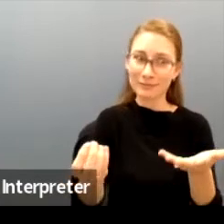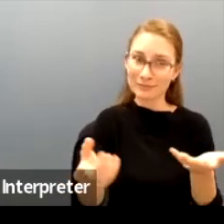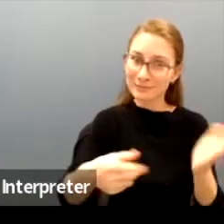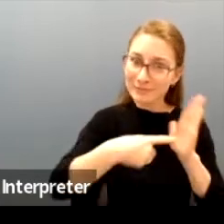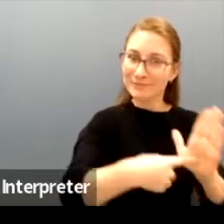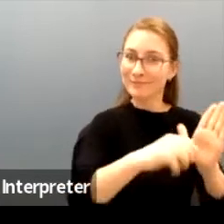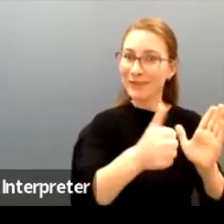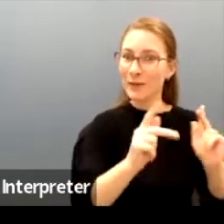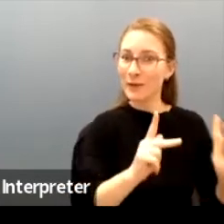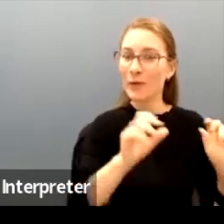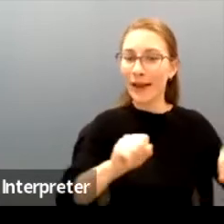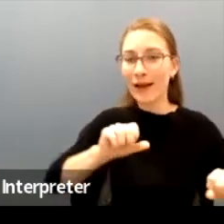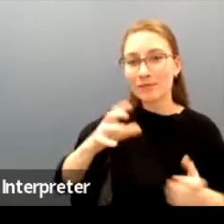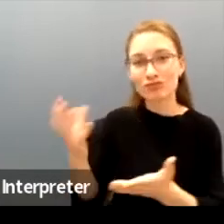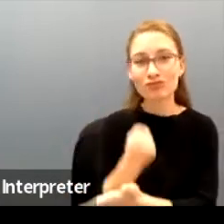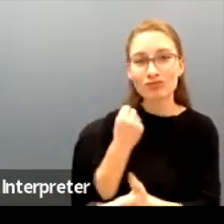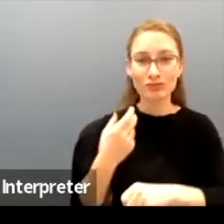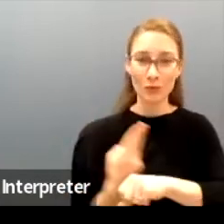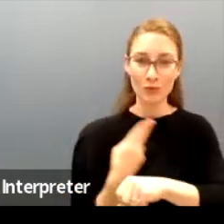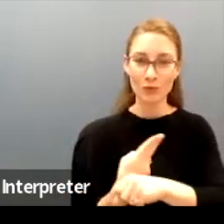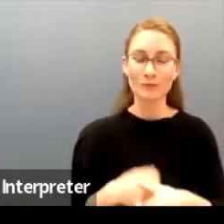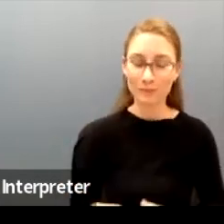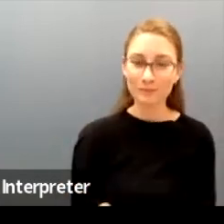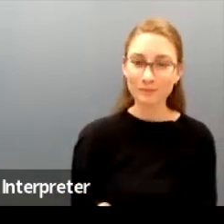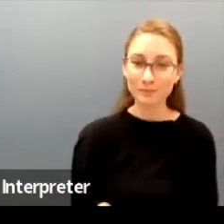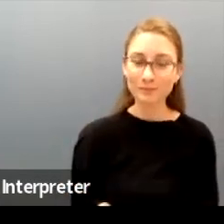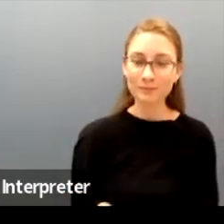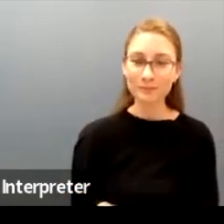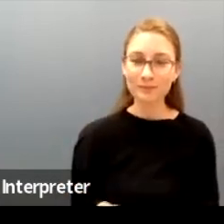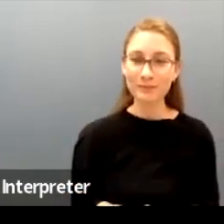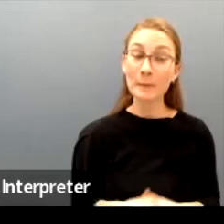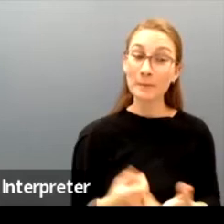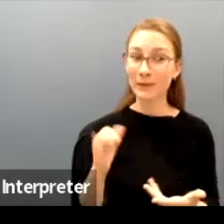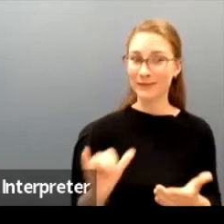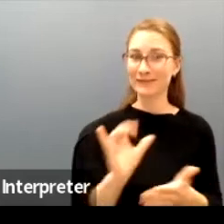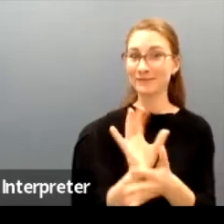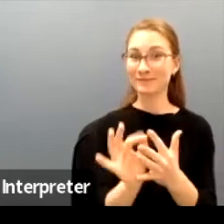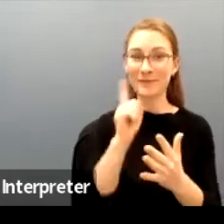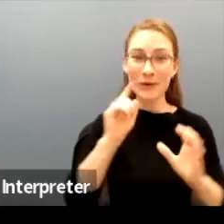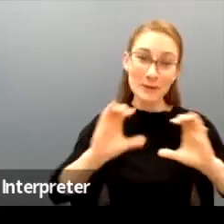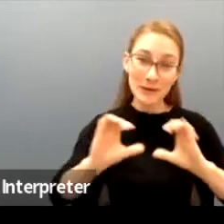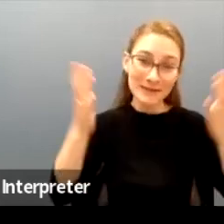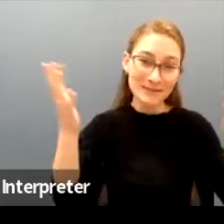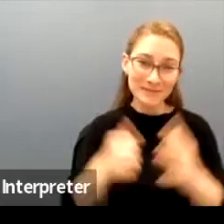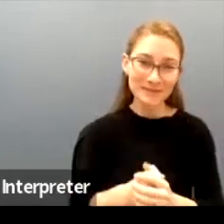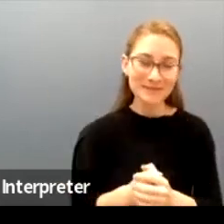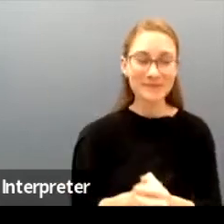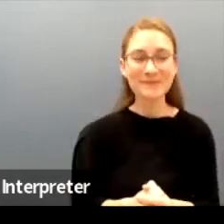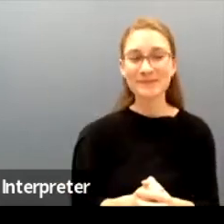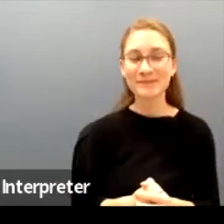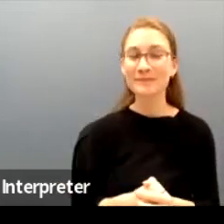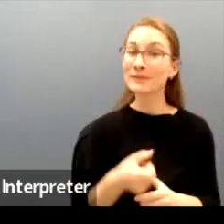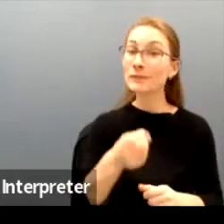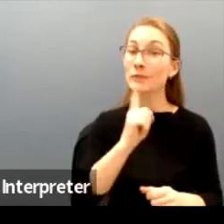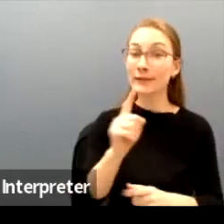are able to use it. It's just it's a way of communicating. So there are a bunch of different apps and devices out